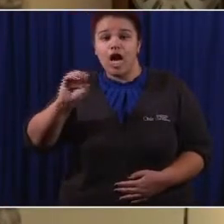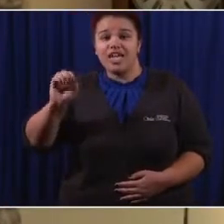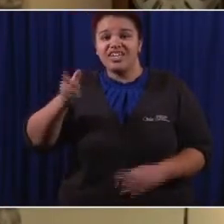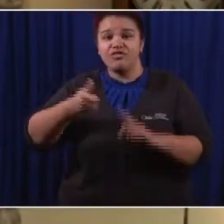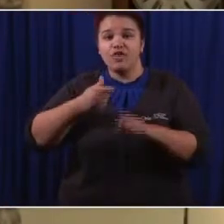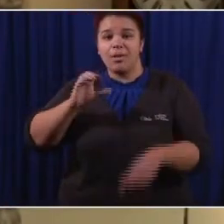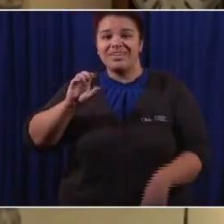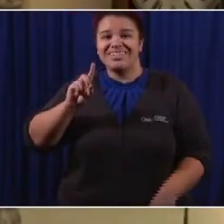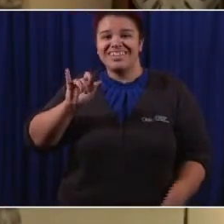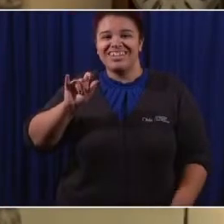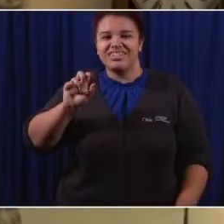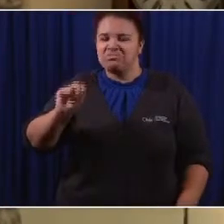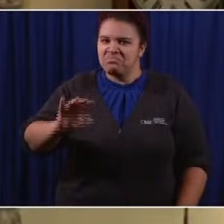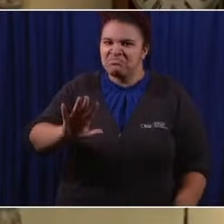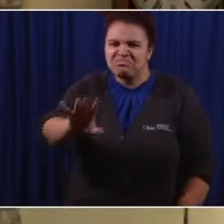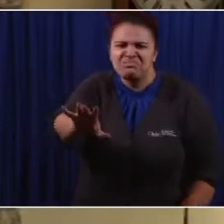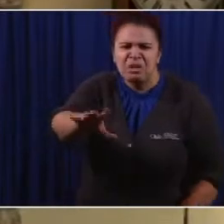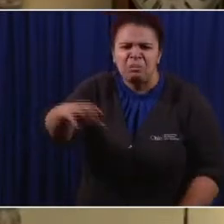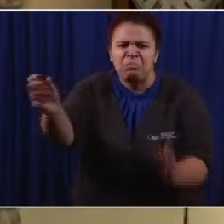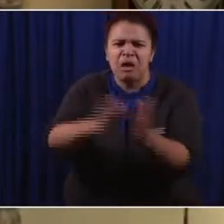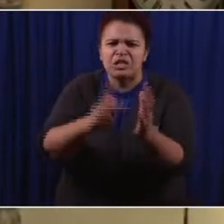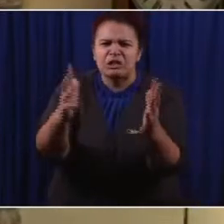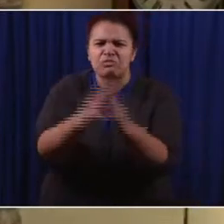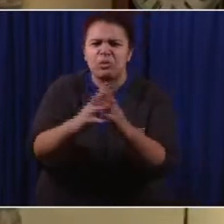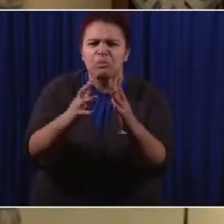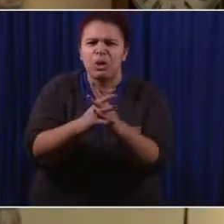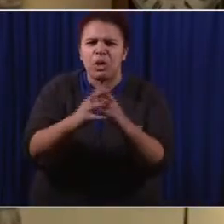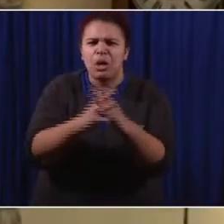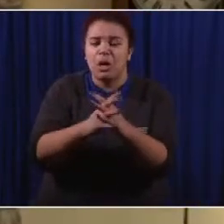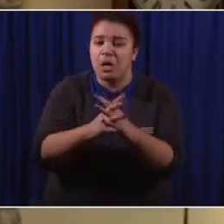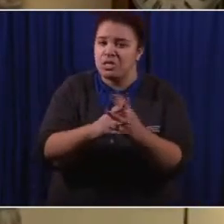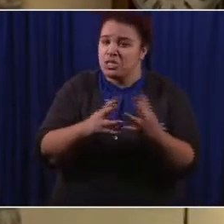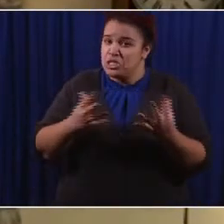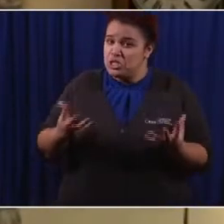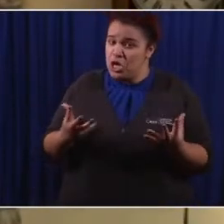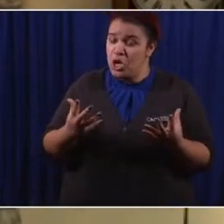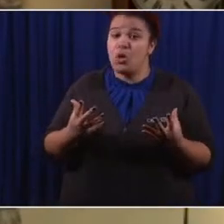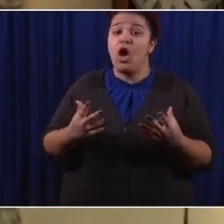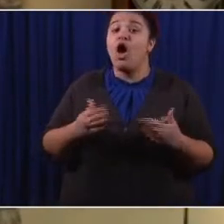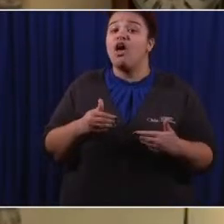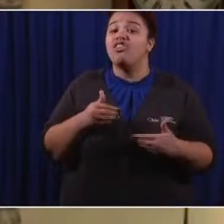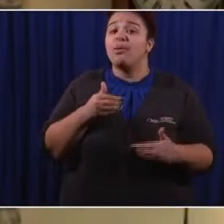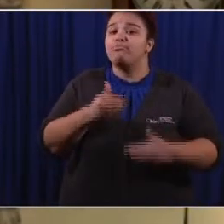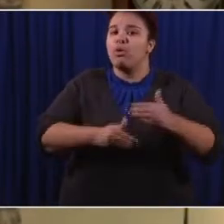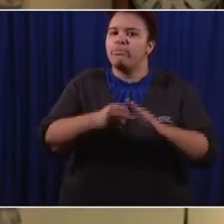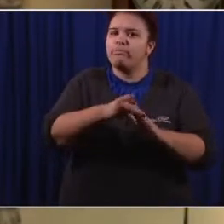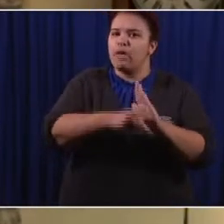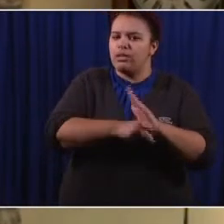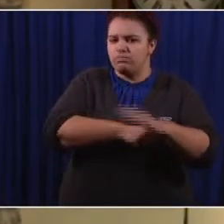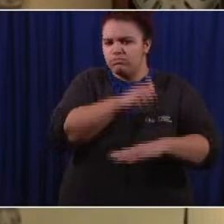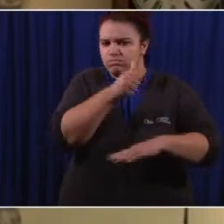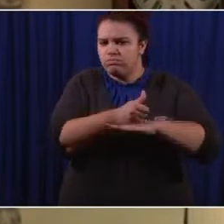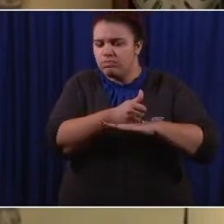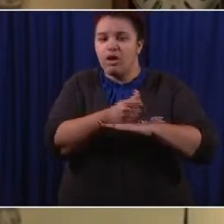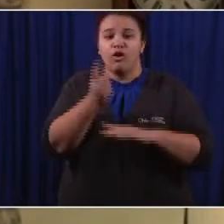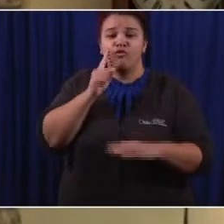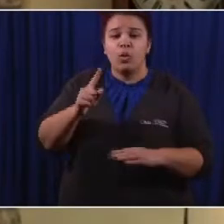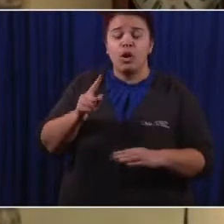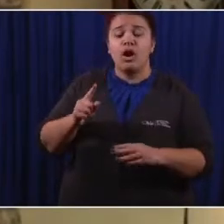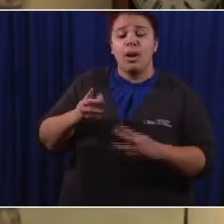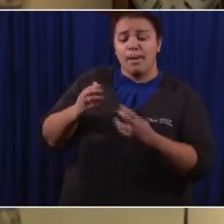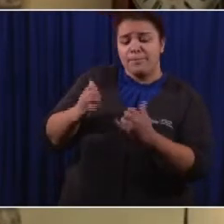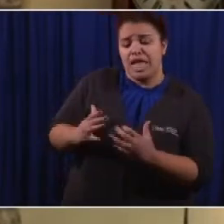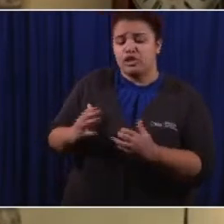to football. To what degree are you satisfied with the protocols to keep players, coaches, and staff